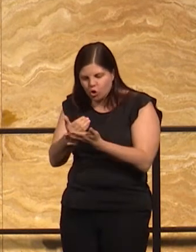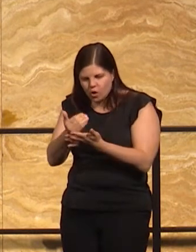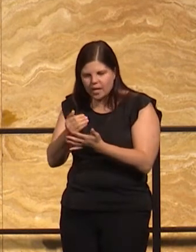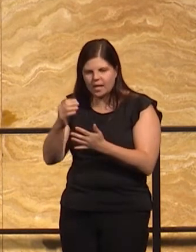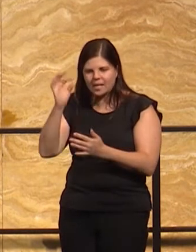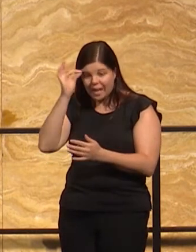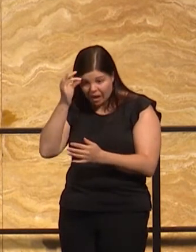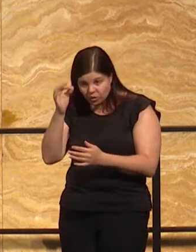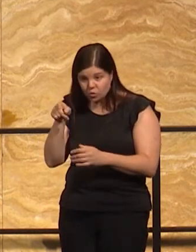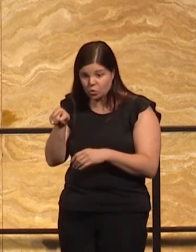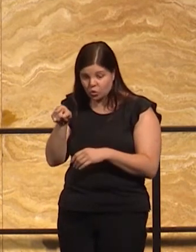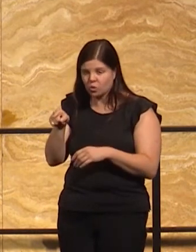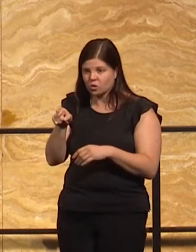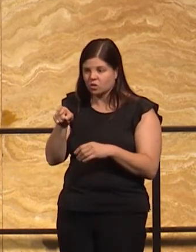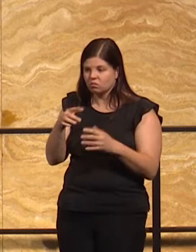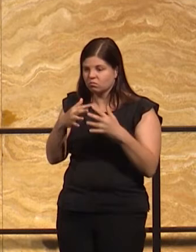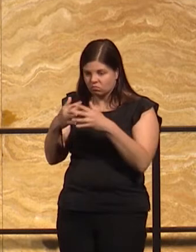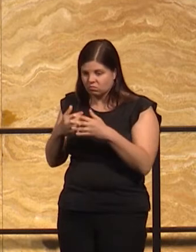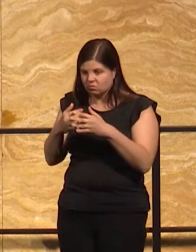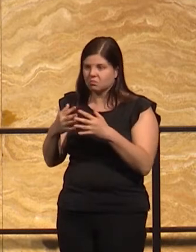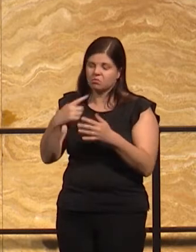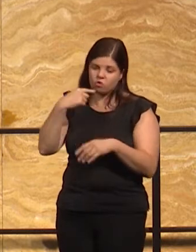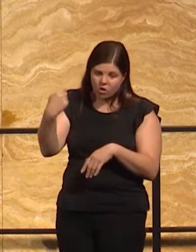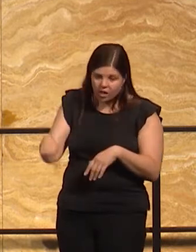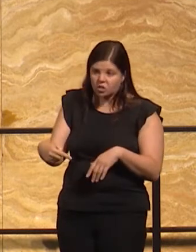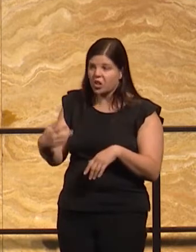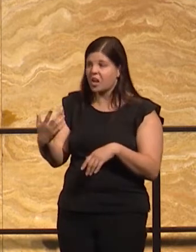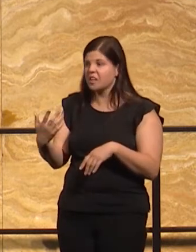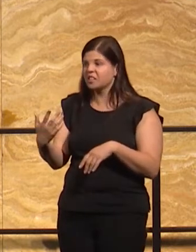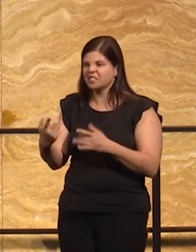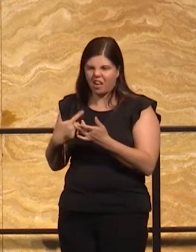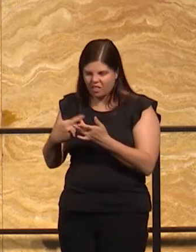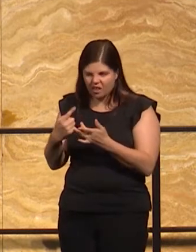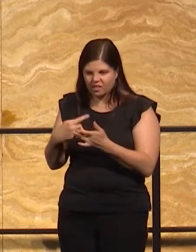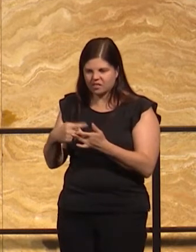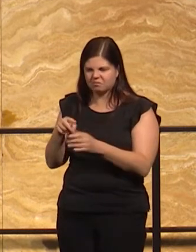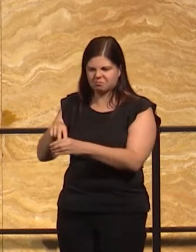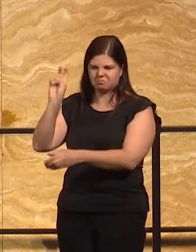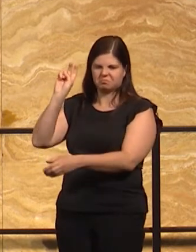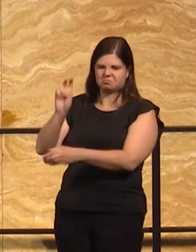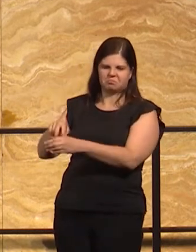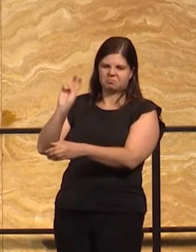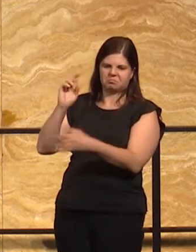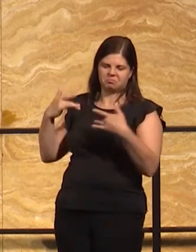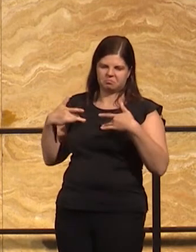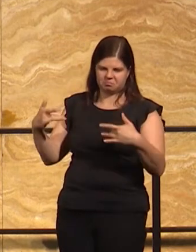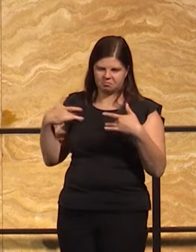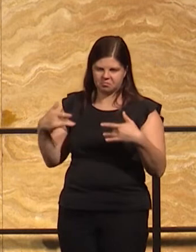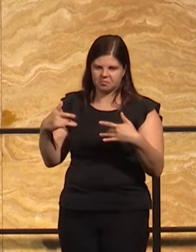US in some instances, Russia in other instances. So you can look at Syria,